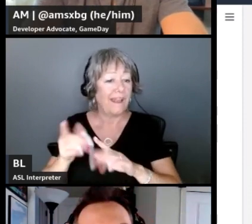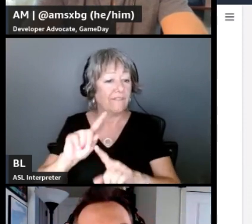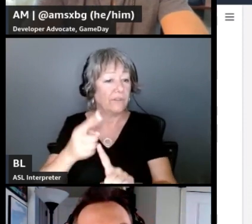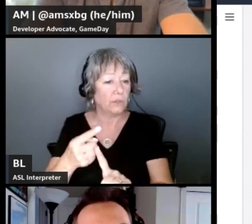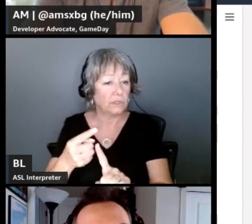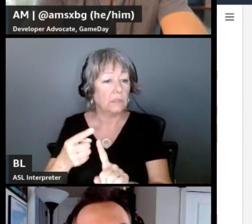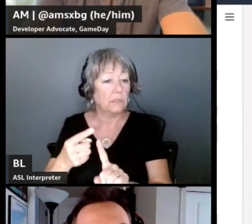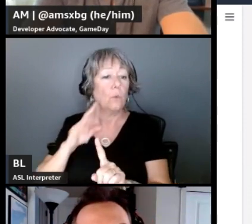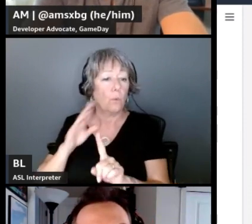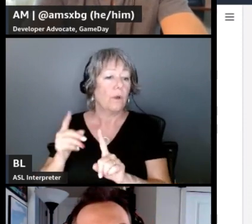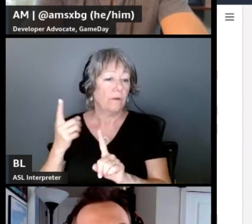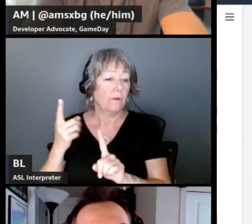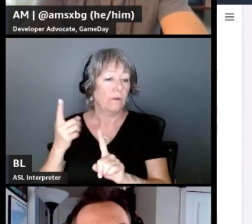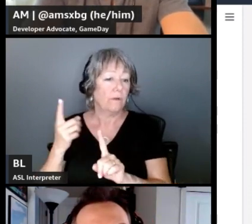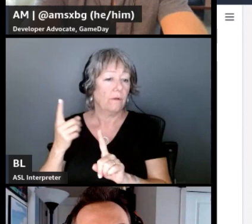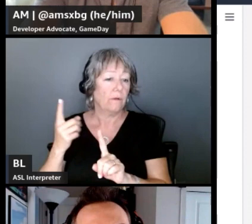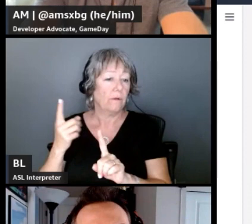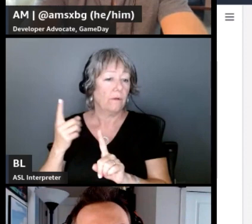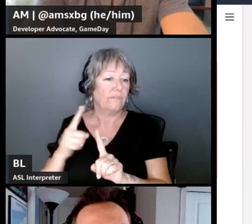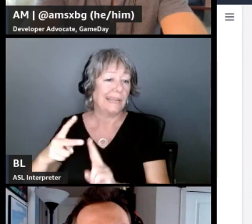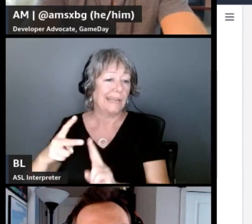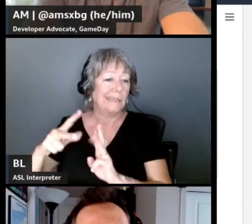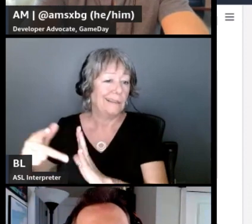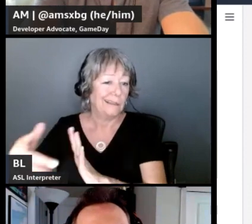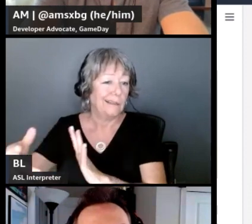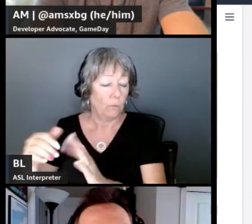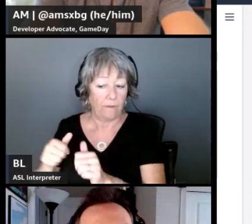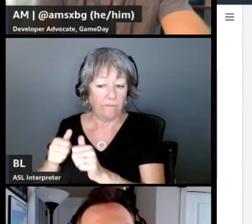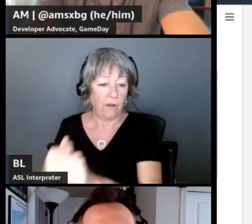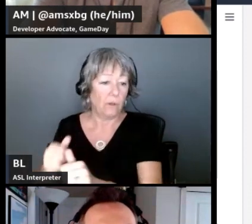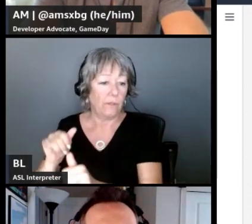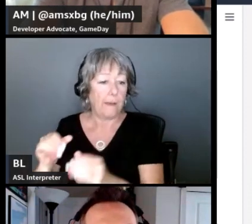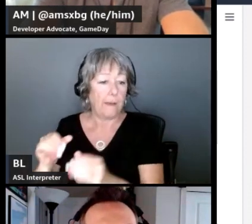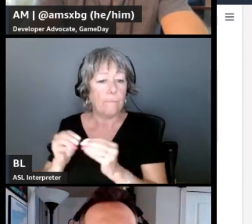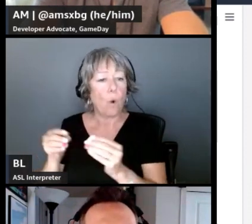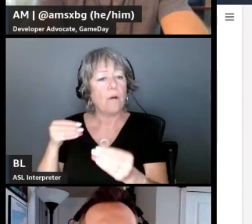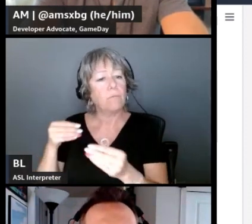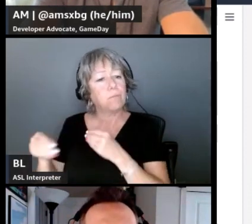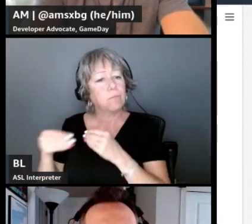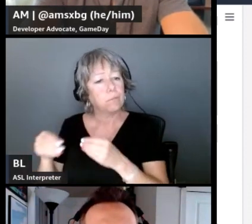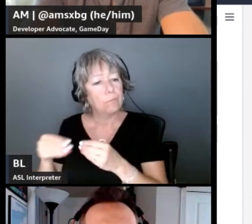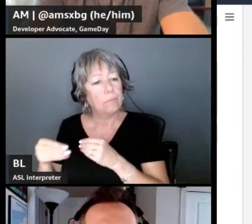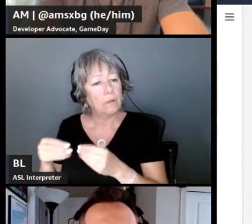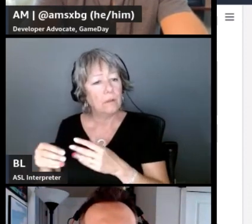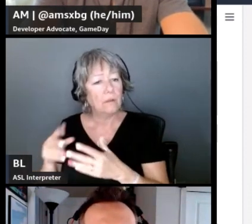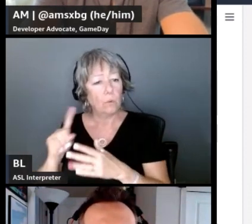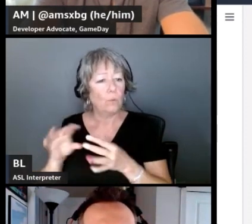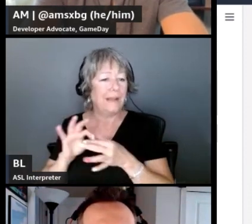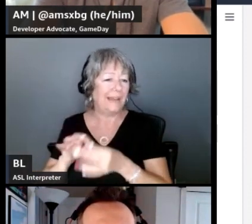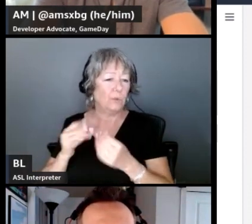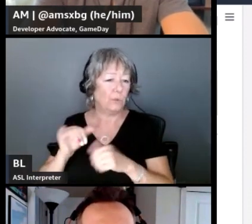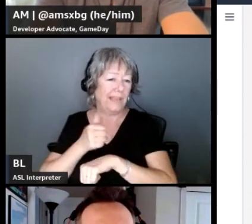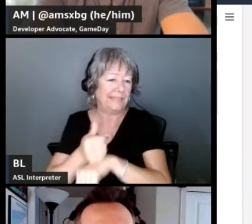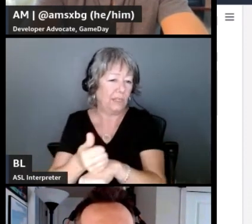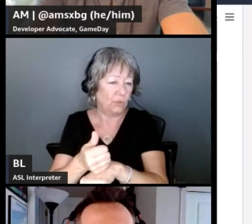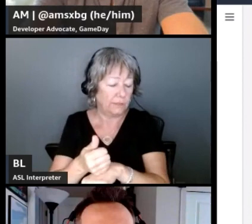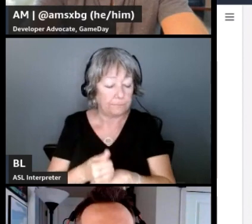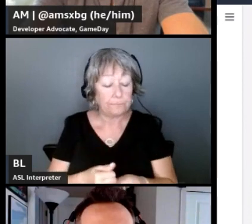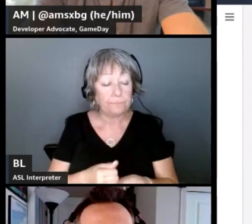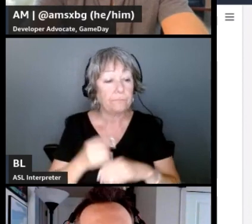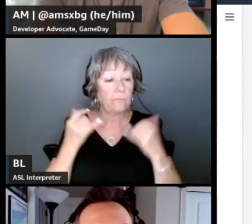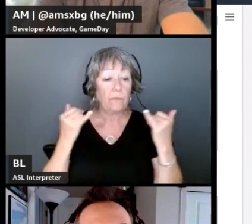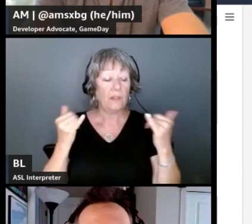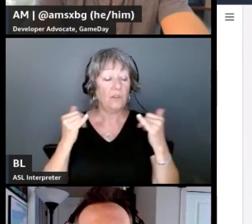of that flexibility in terms of your execution. Before today, since we're just doing a simple StackSet operation, I'm just going to choose inactive.